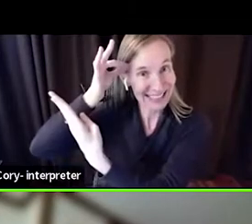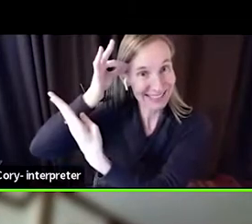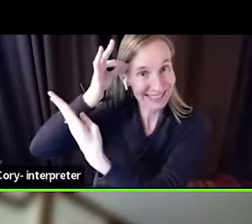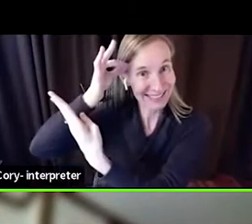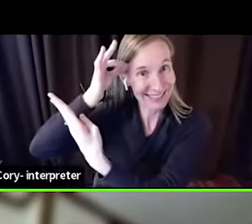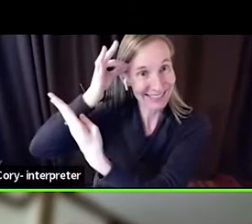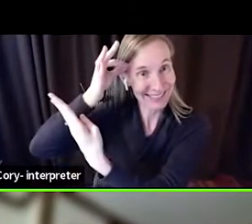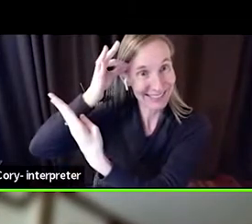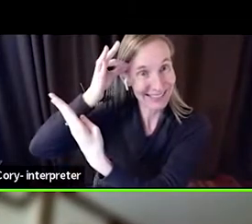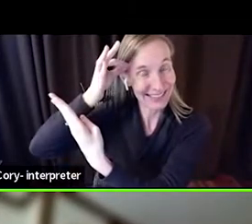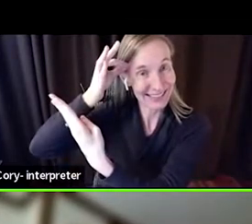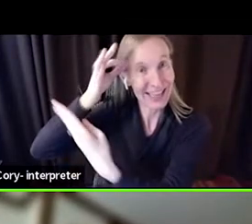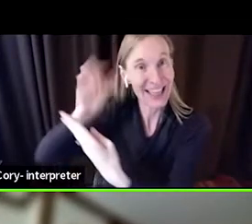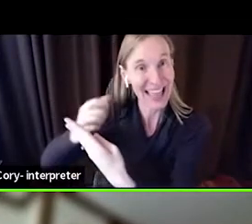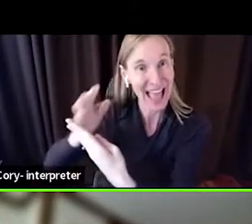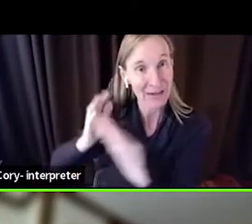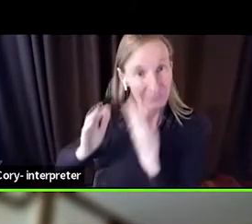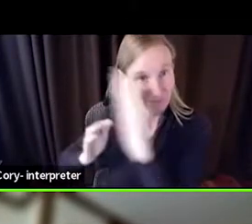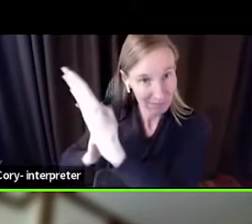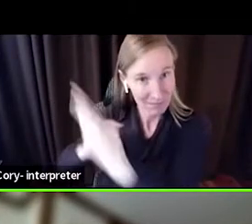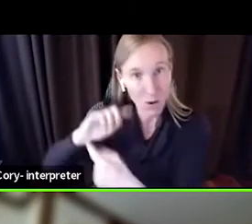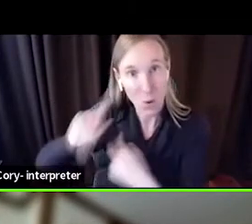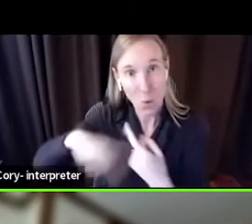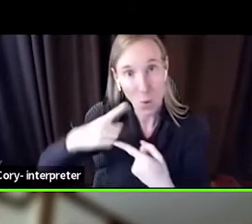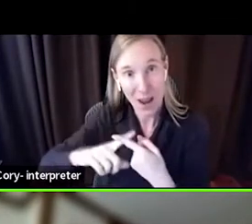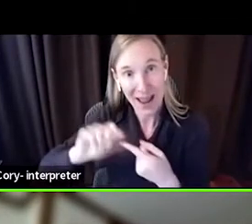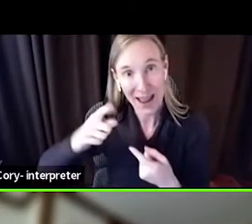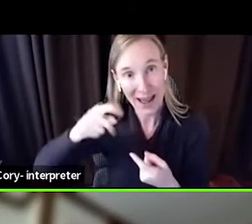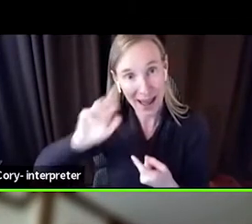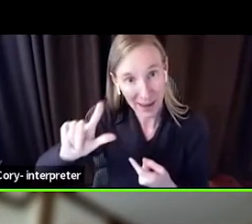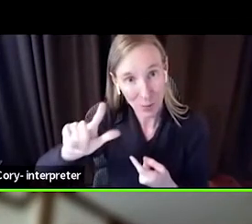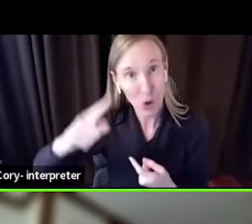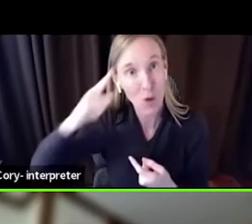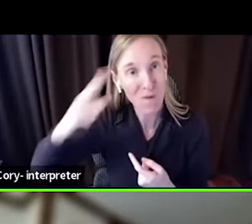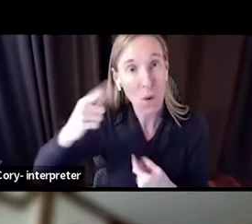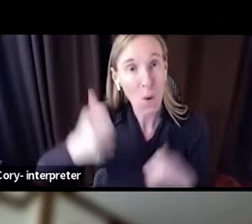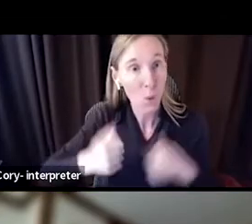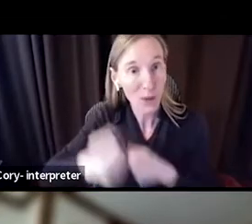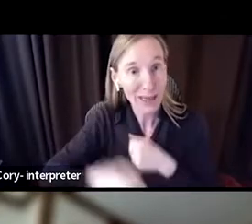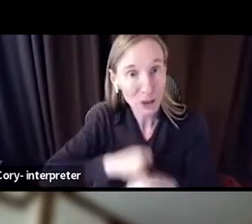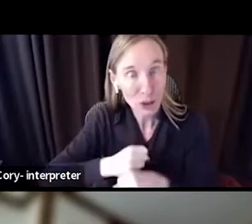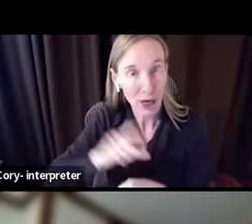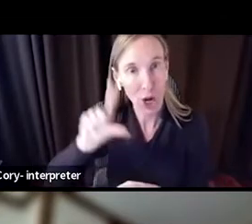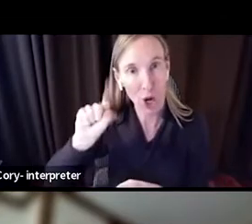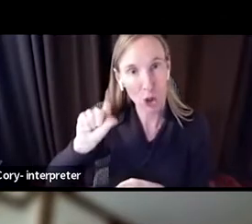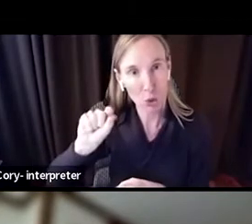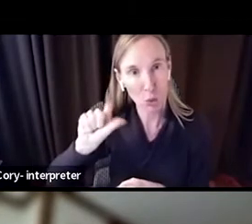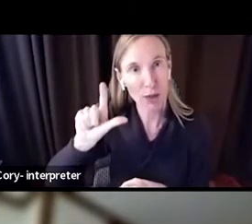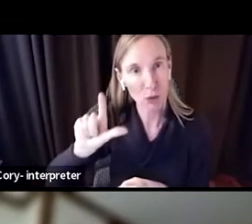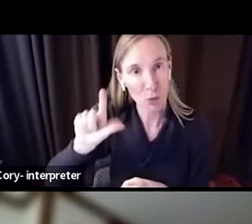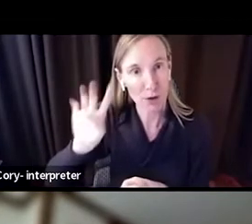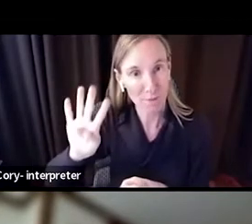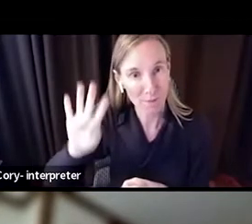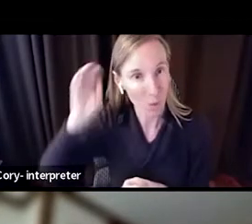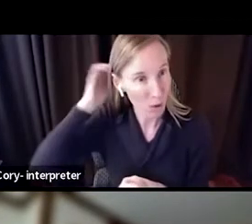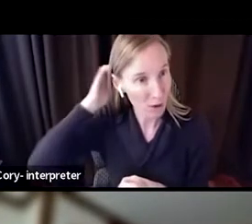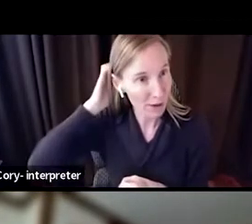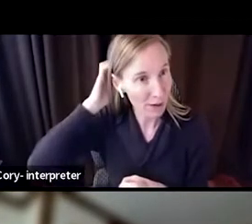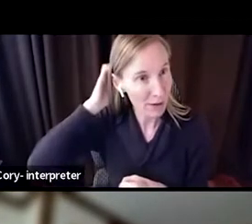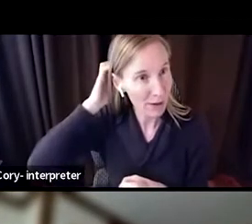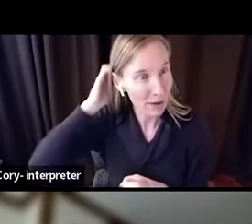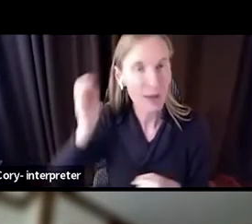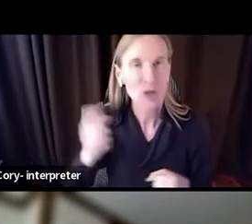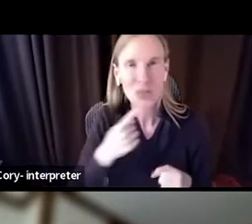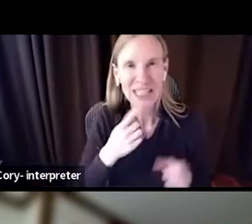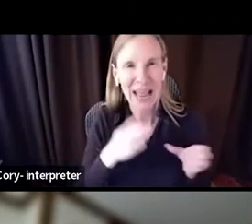government in April for plan year 2024. Can you just say can you be explicit about when we say plan